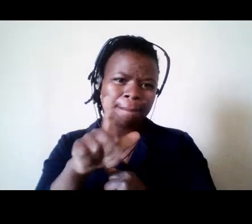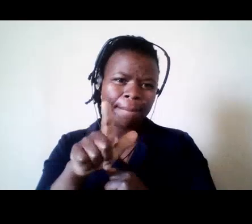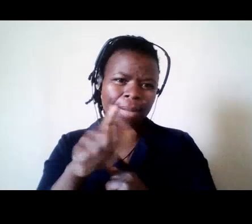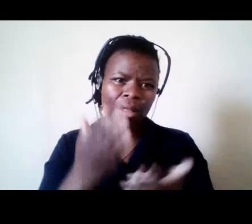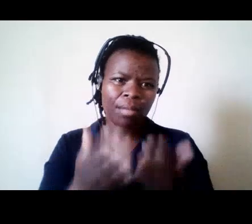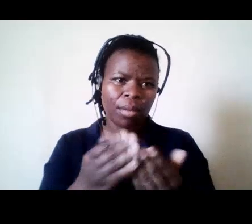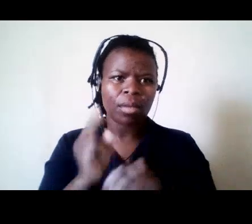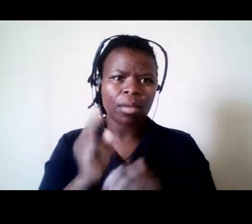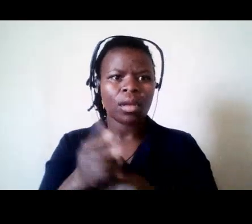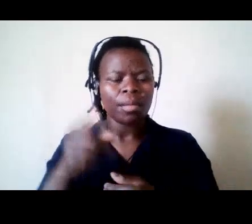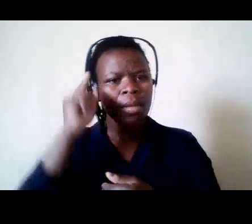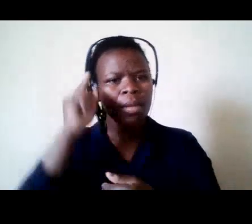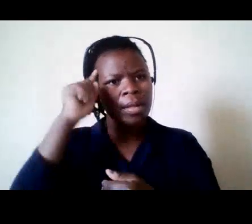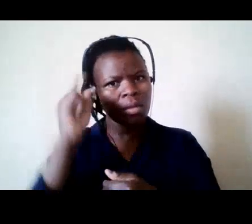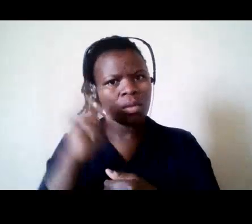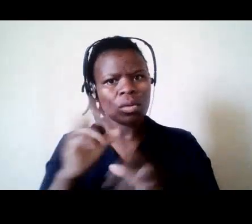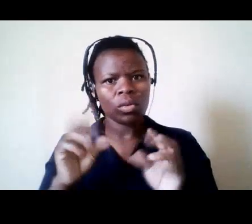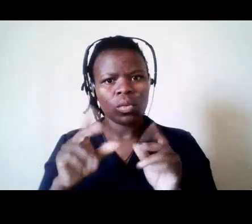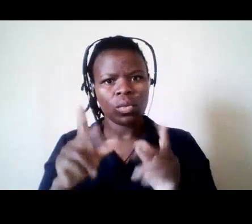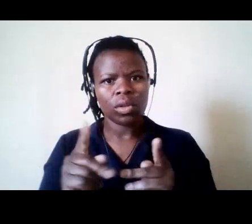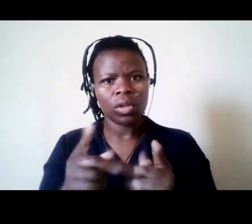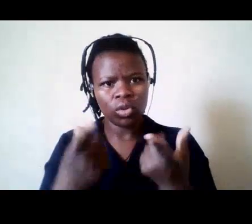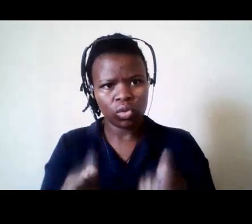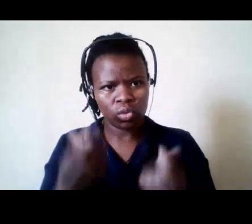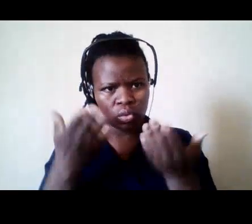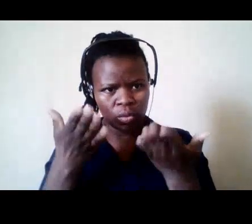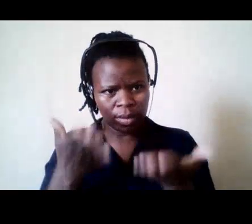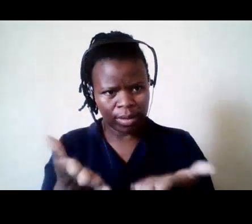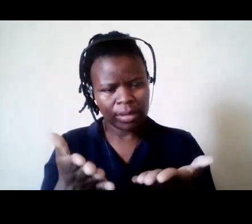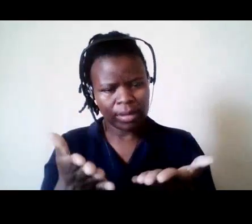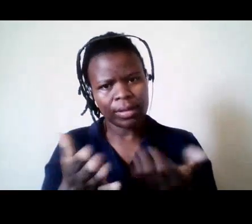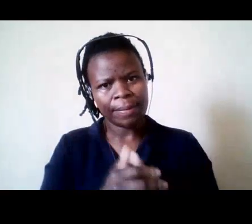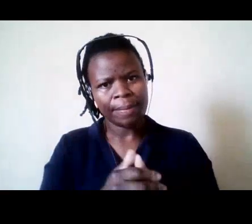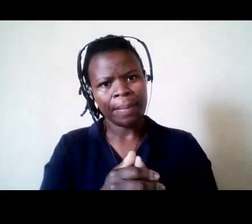doing this, Masabata. You're not clear on that.